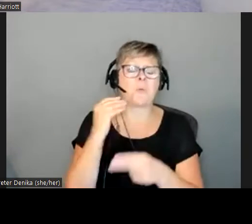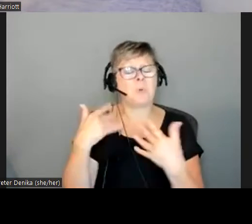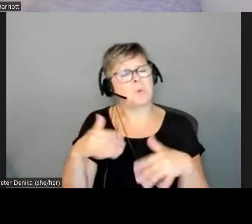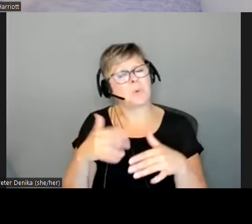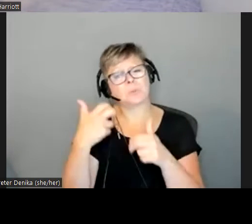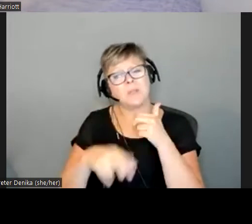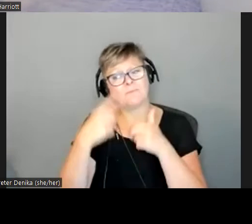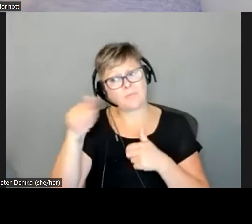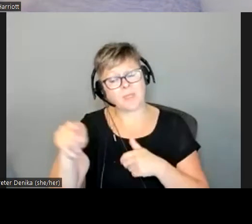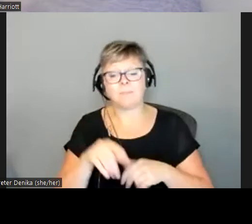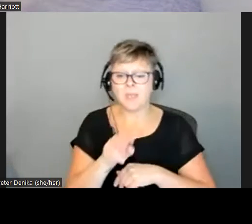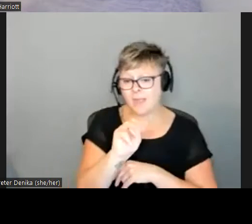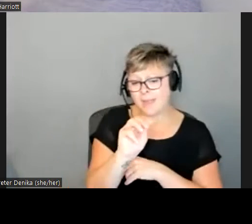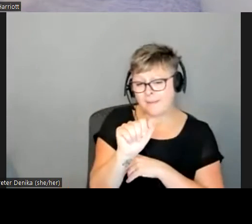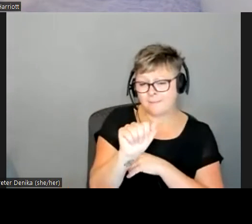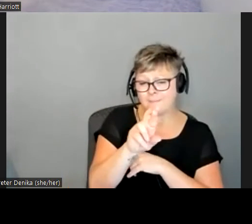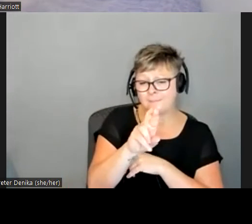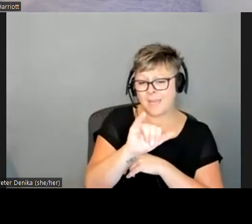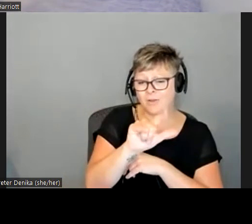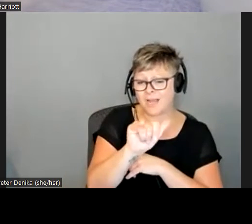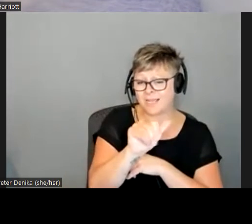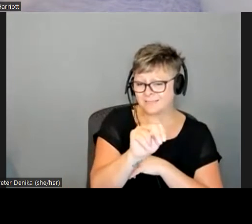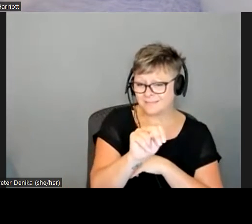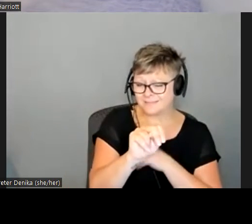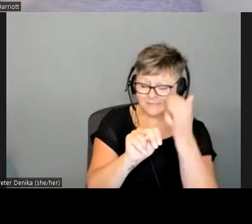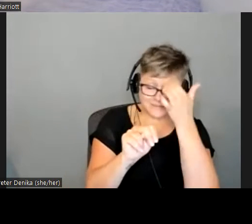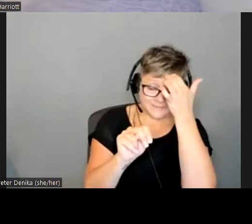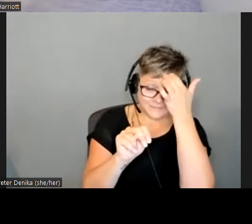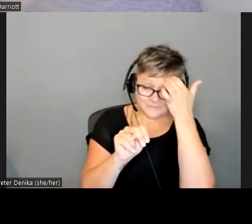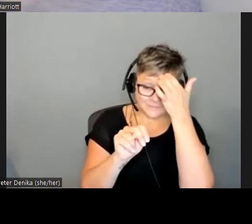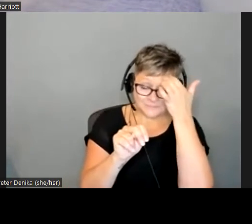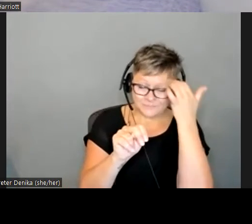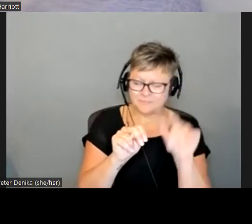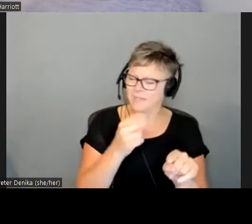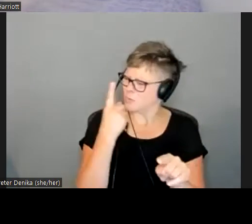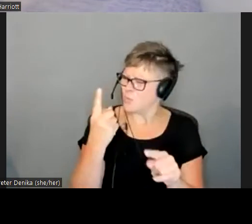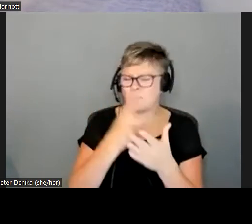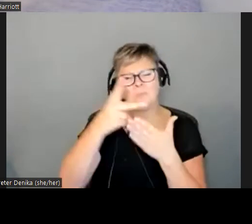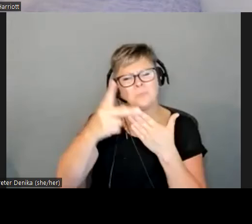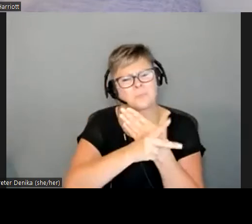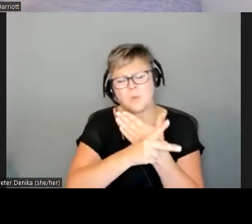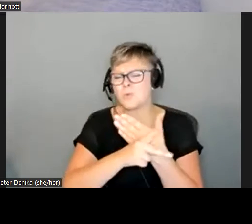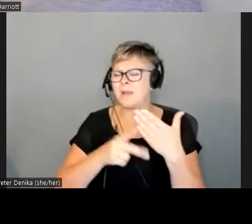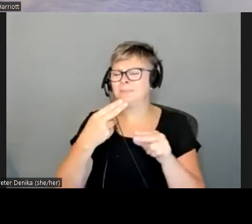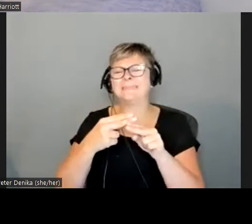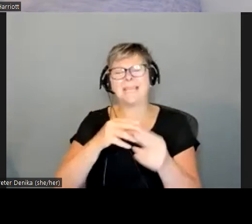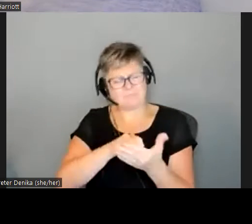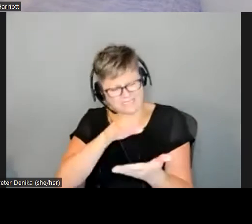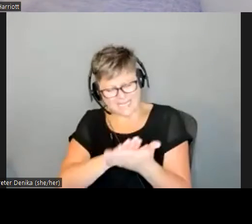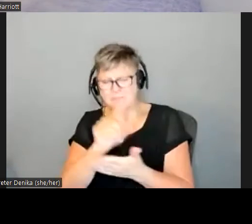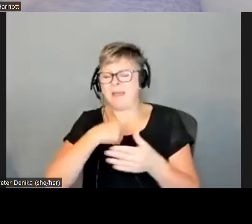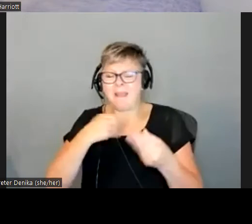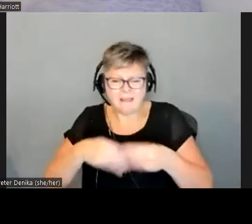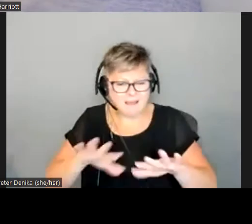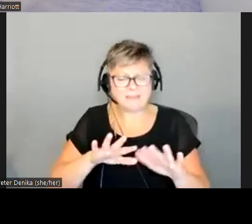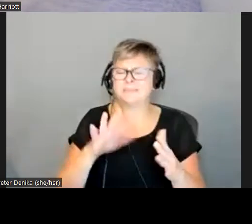Marilyn, I was just wondering, there's a program, and I had the name written down and I had lost it. There